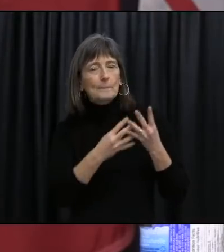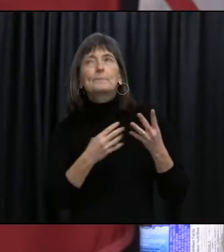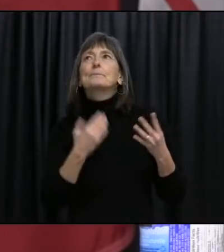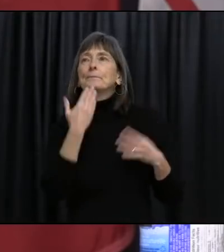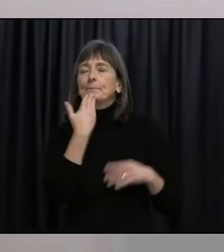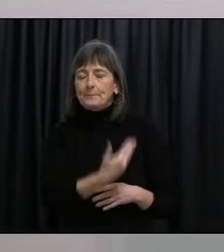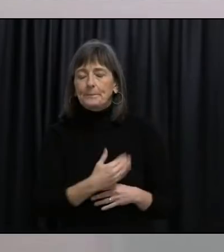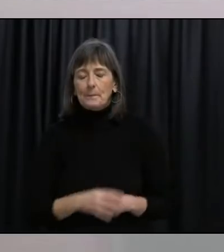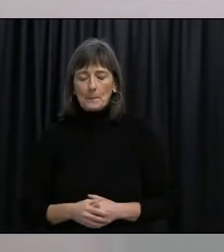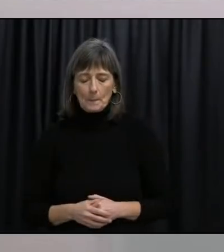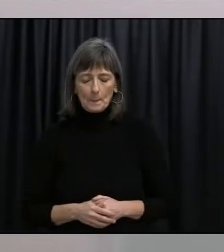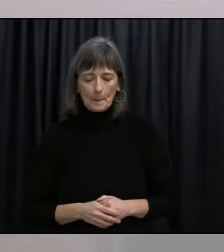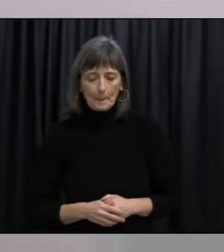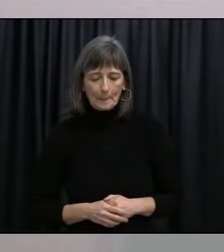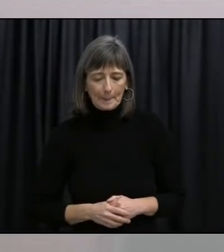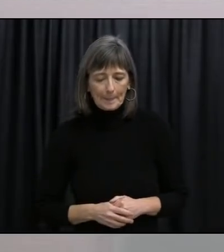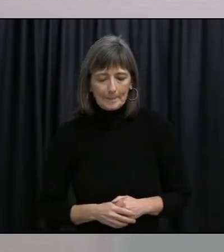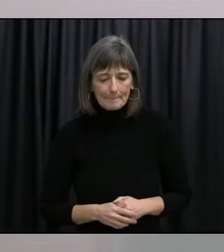Thank you.